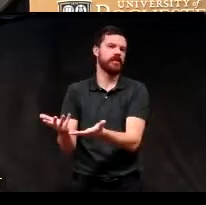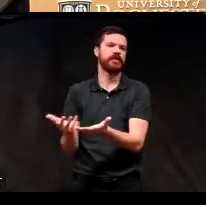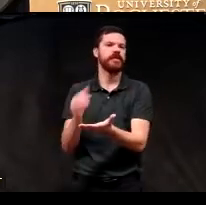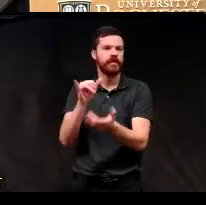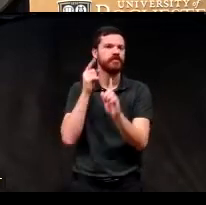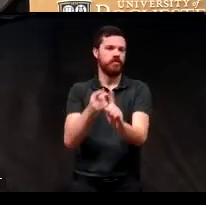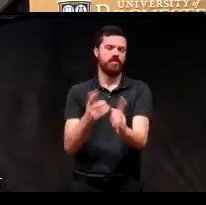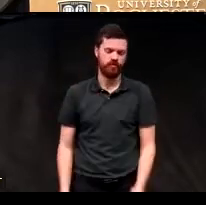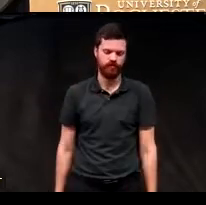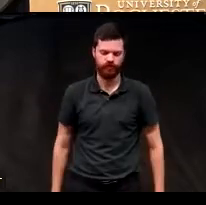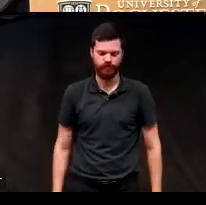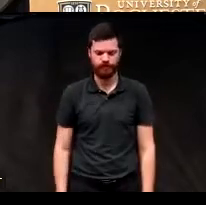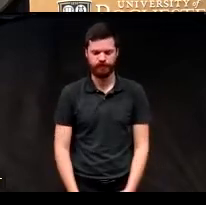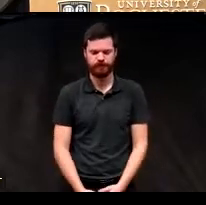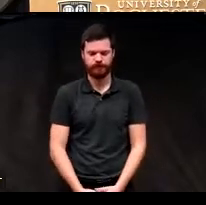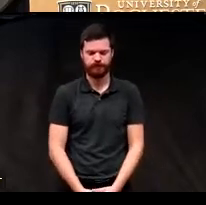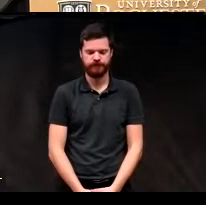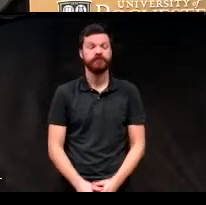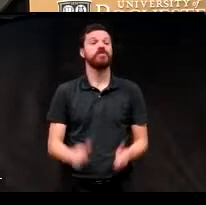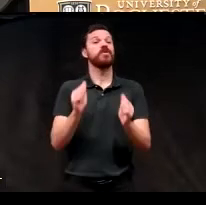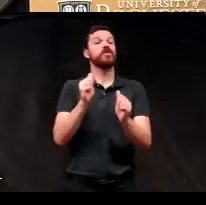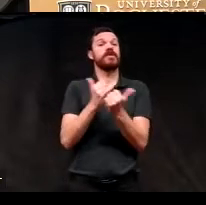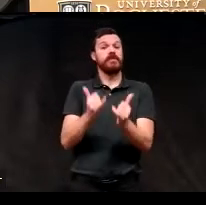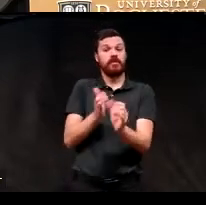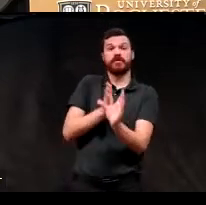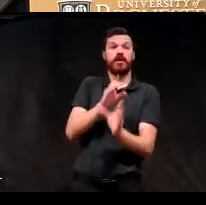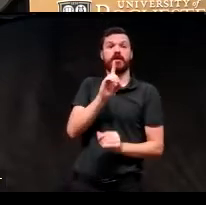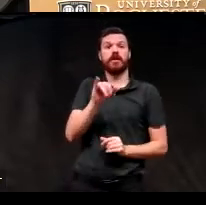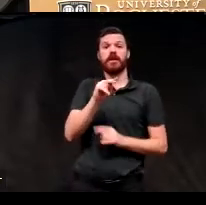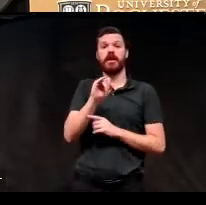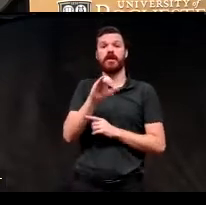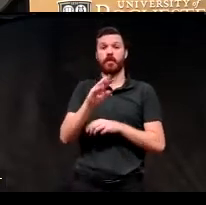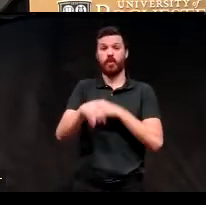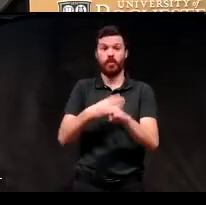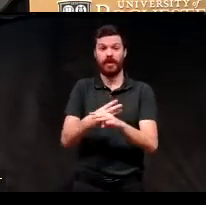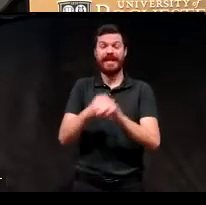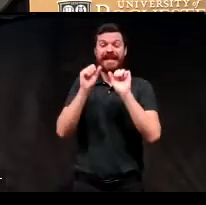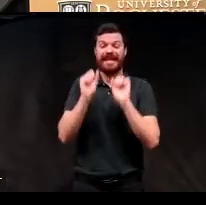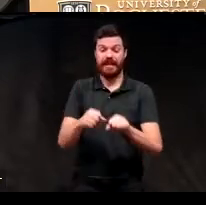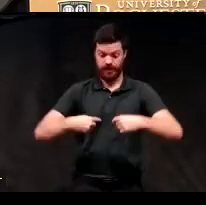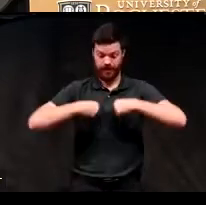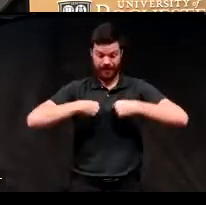Then the other piece of this, especially in the psychodynamic world, can a therapist's own